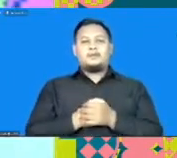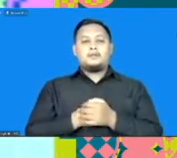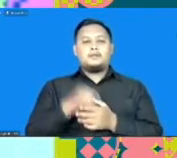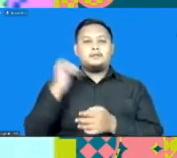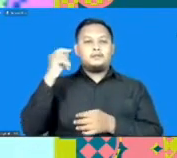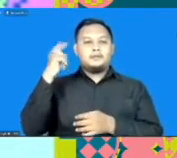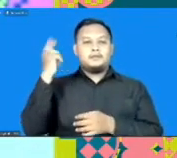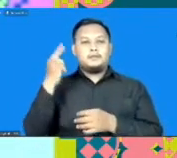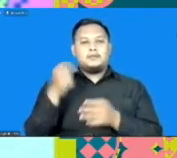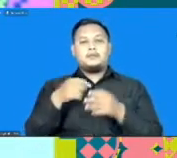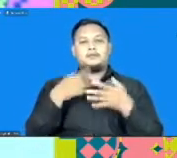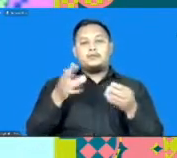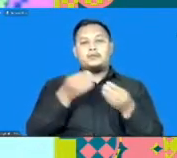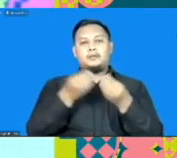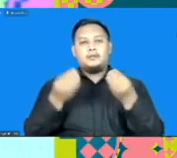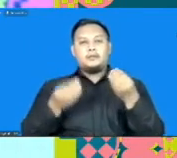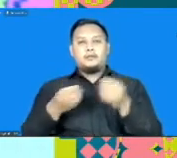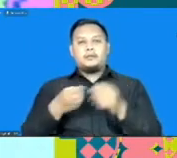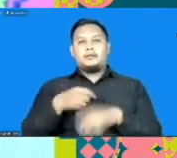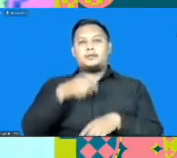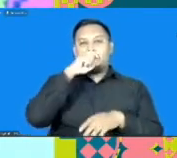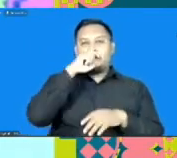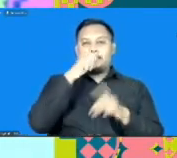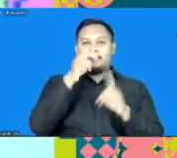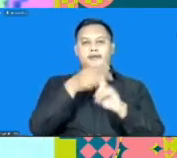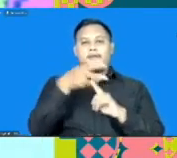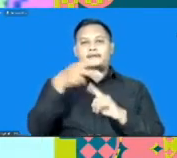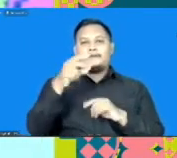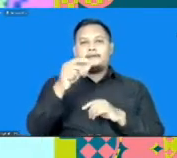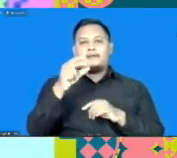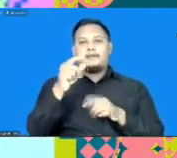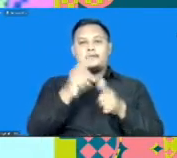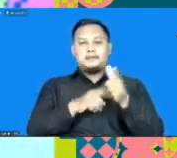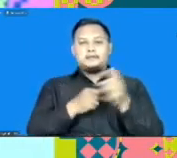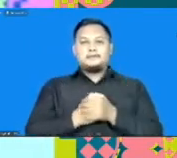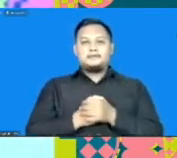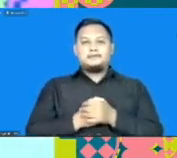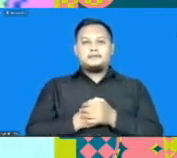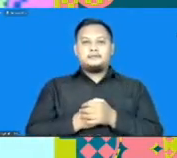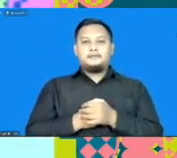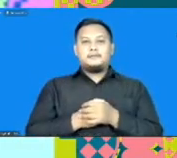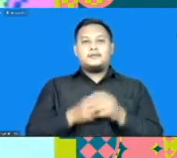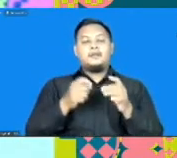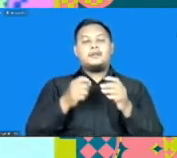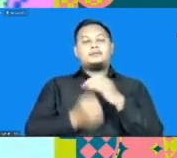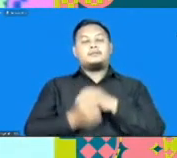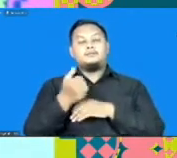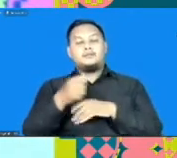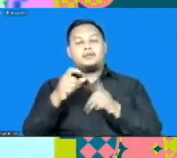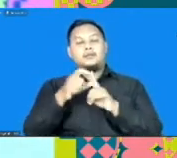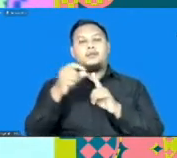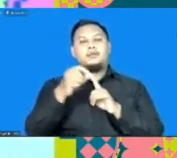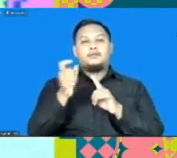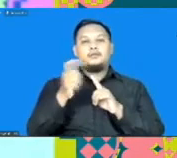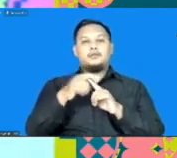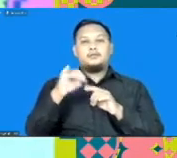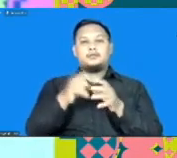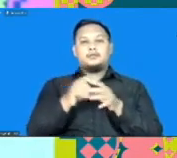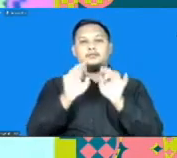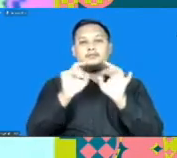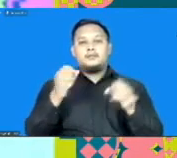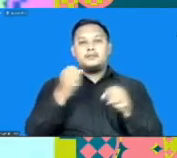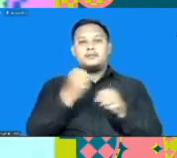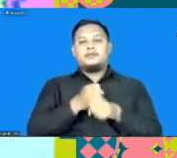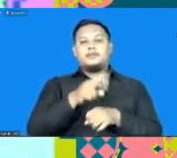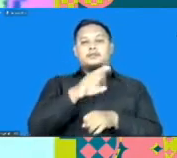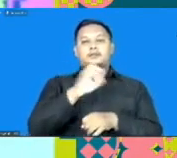Ferry Ardianto, the Deputy Multilateral Su-Sherpa G20 Assistant. Yes, thank you. And